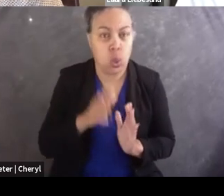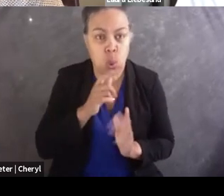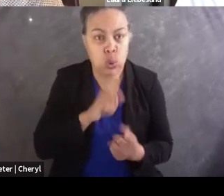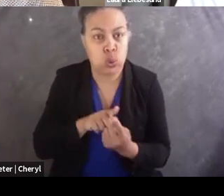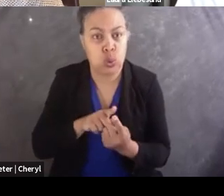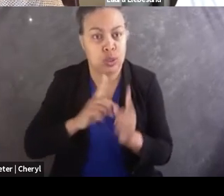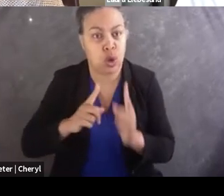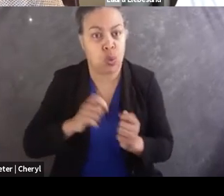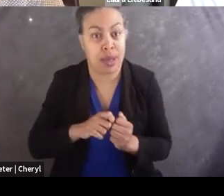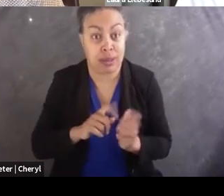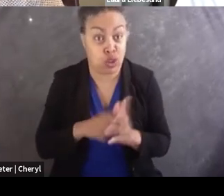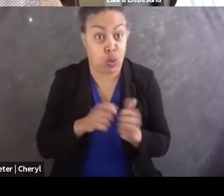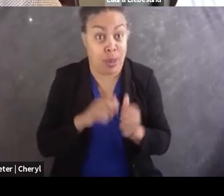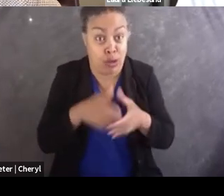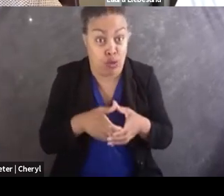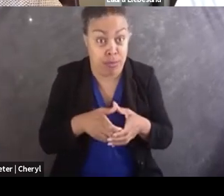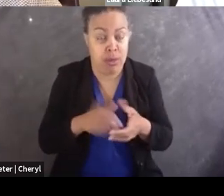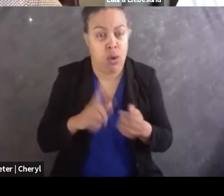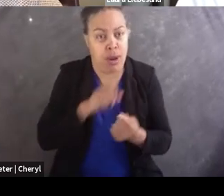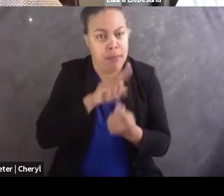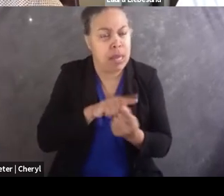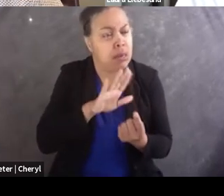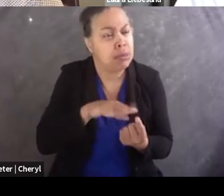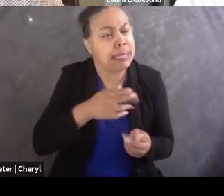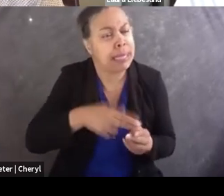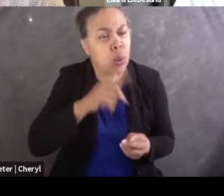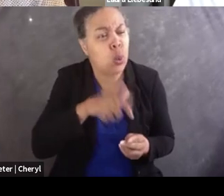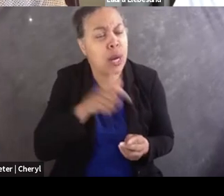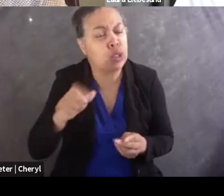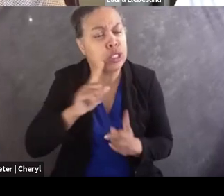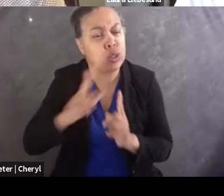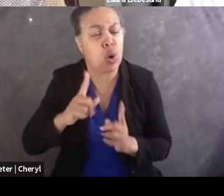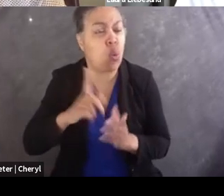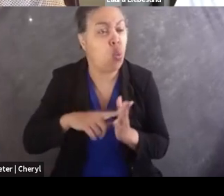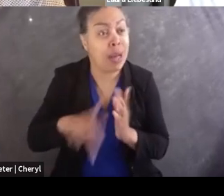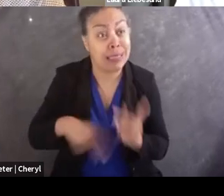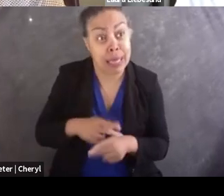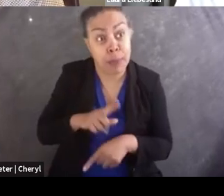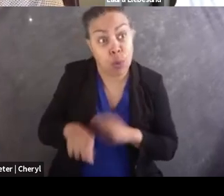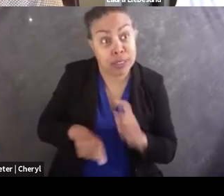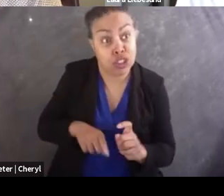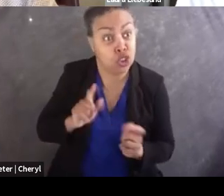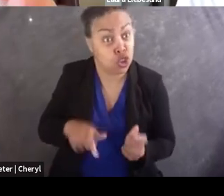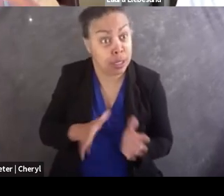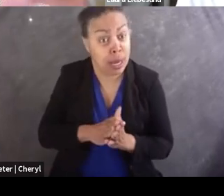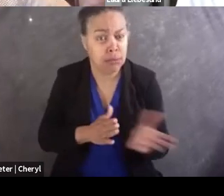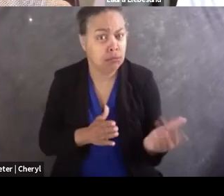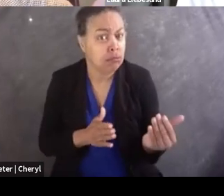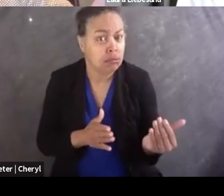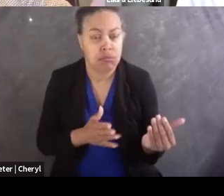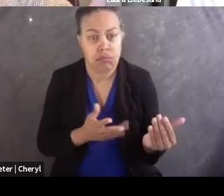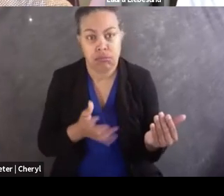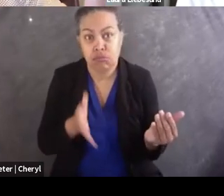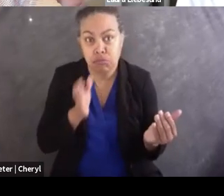set, and then asking them, who should we talk to next? What questions should we ask? Because, you know, as we started building